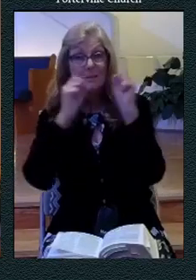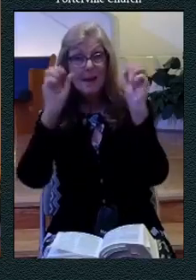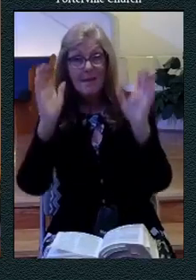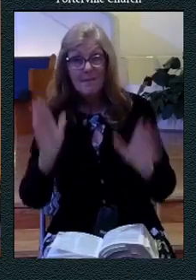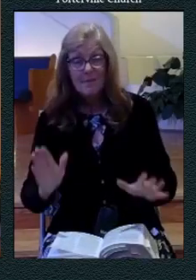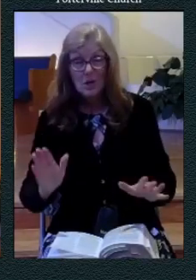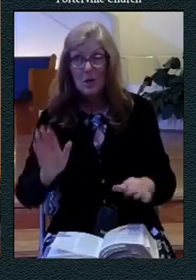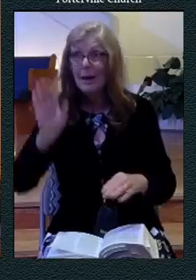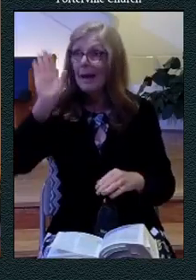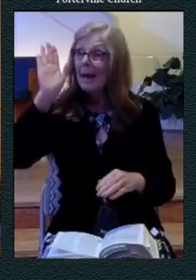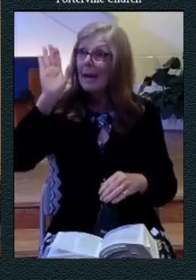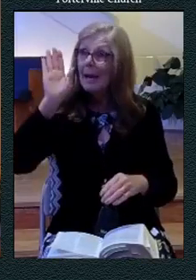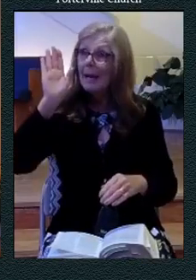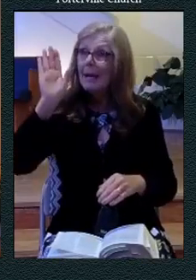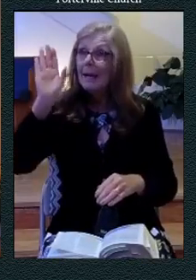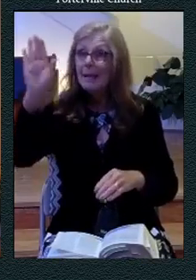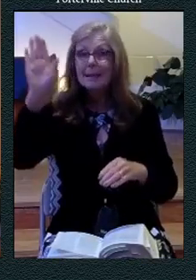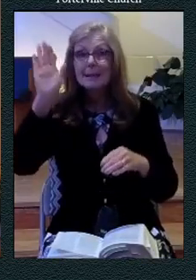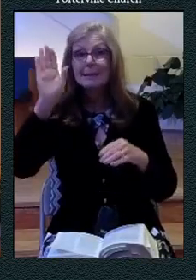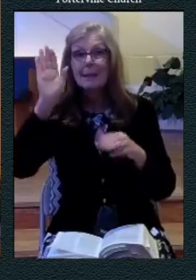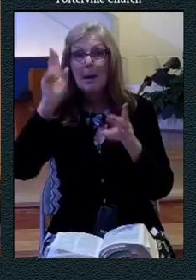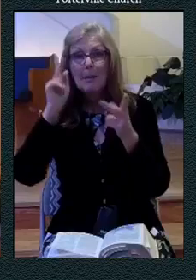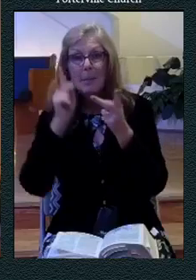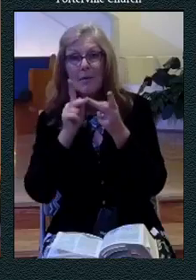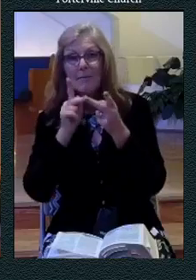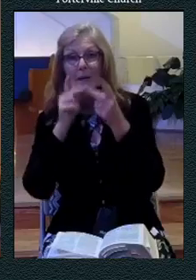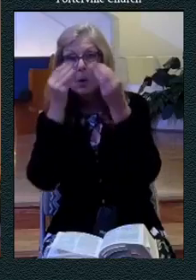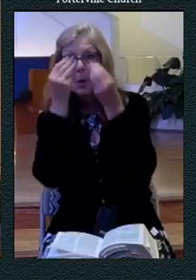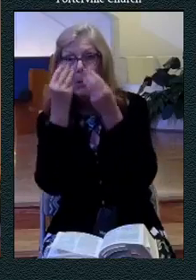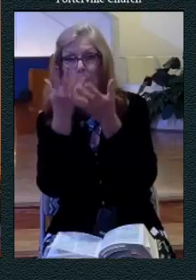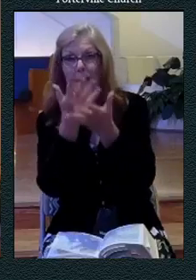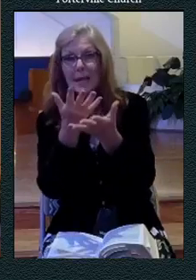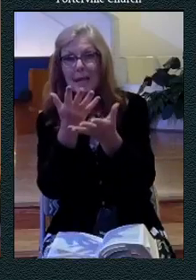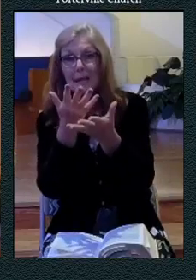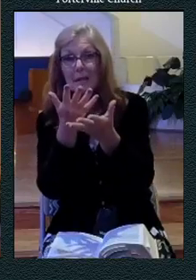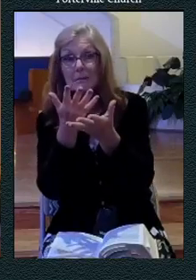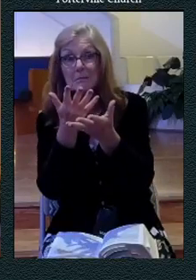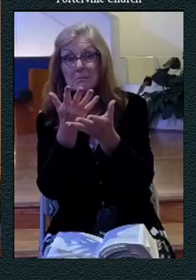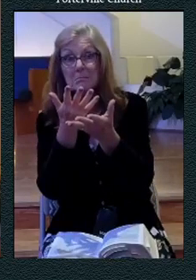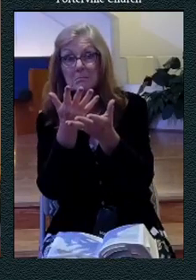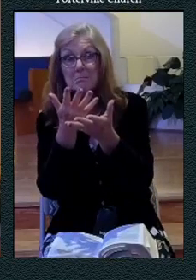perfect obedience is set to your account.